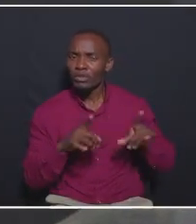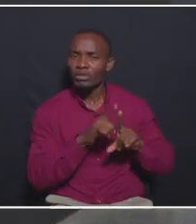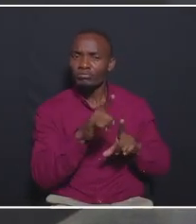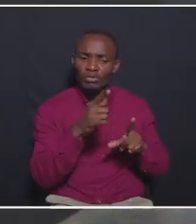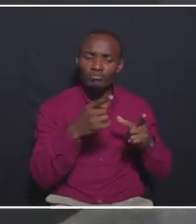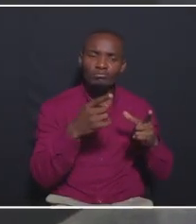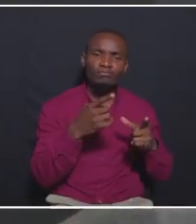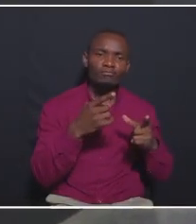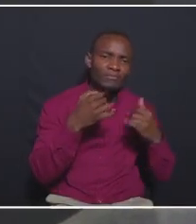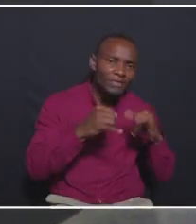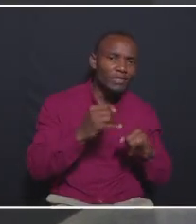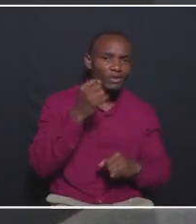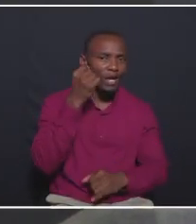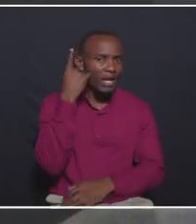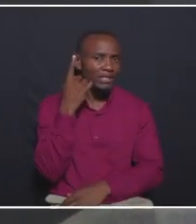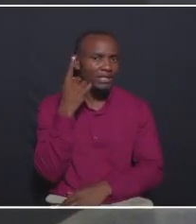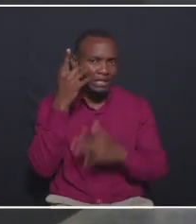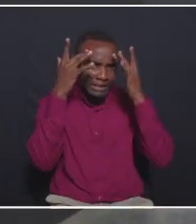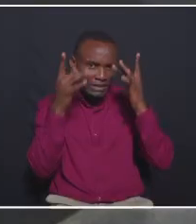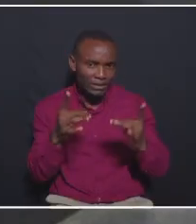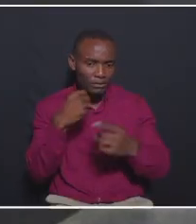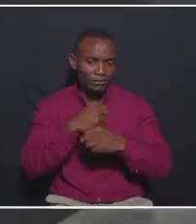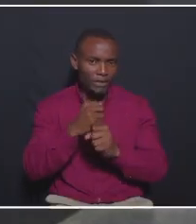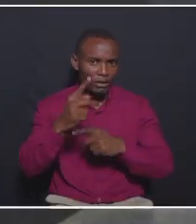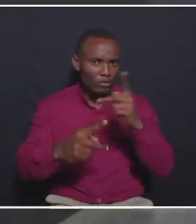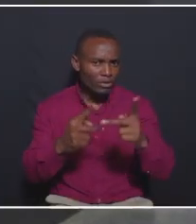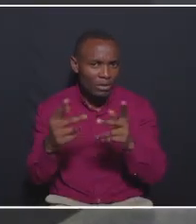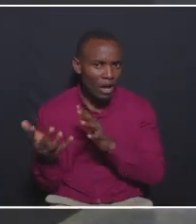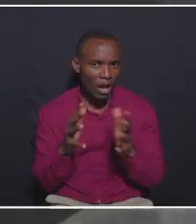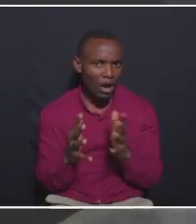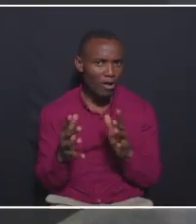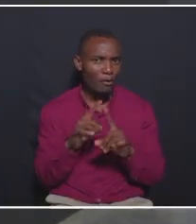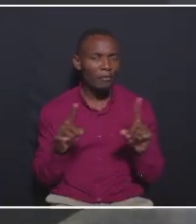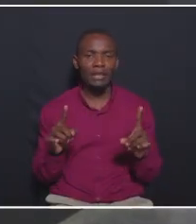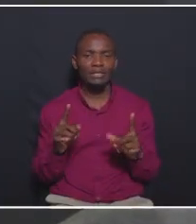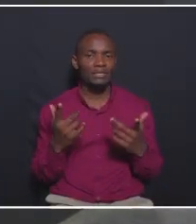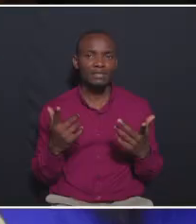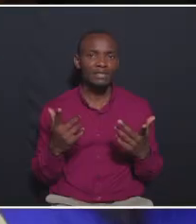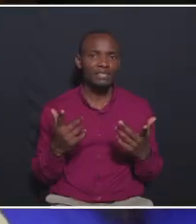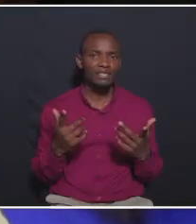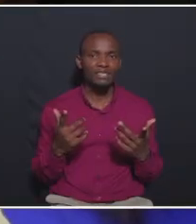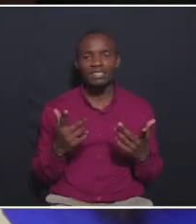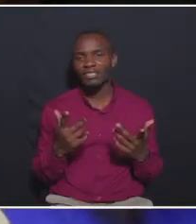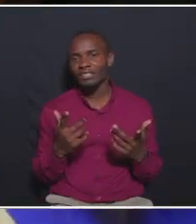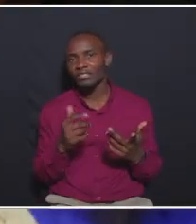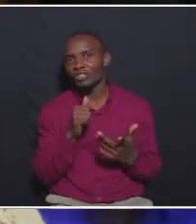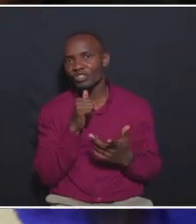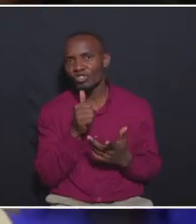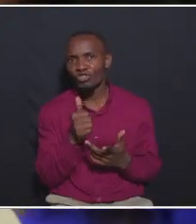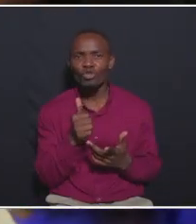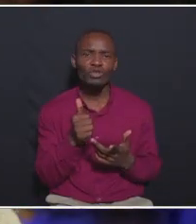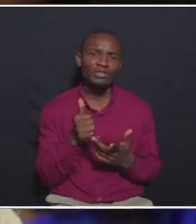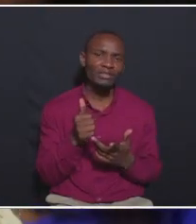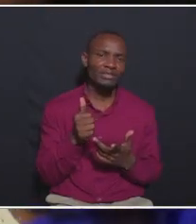the decision-making process can go in terms, but it's not exactly like this high-end